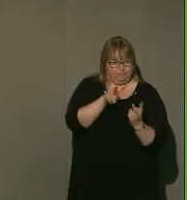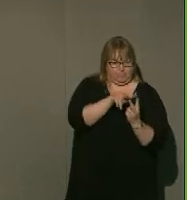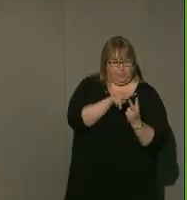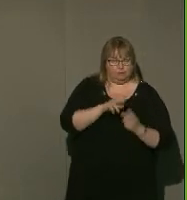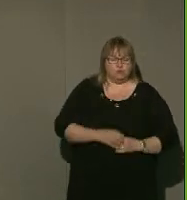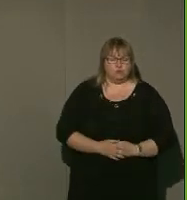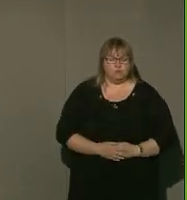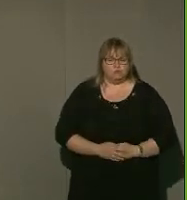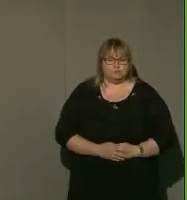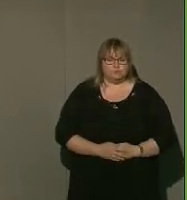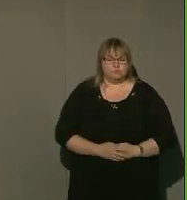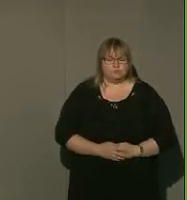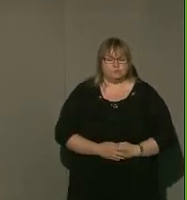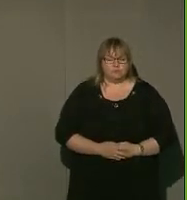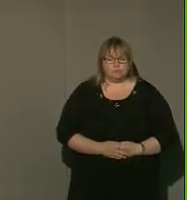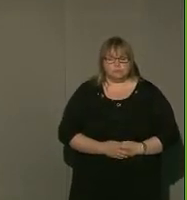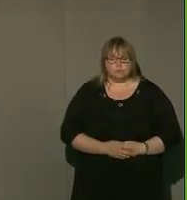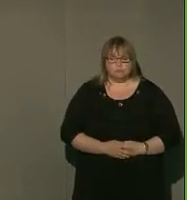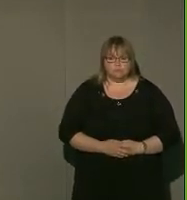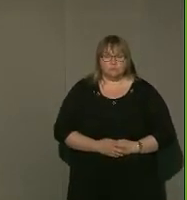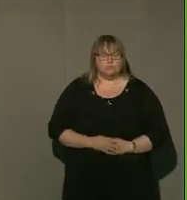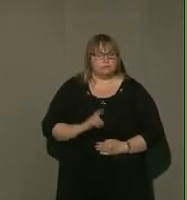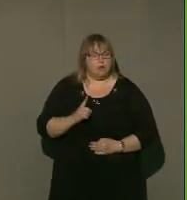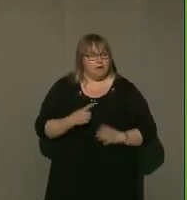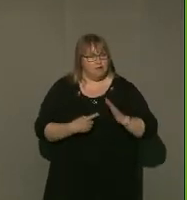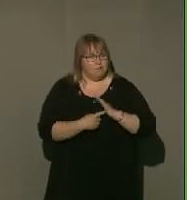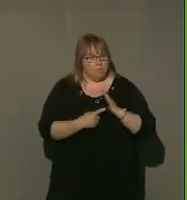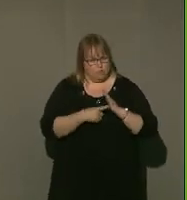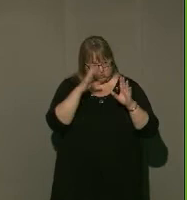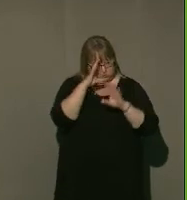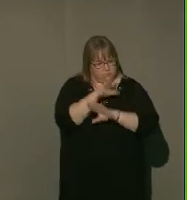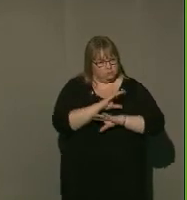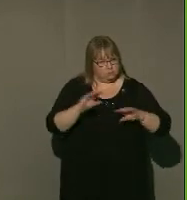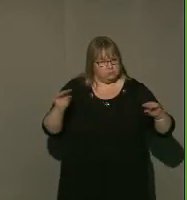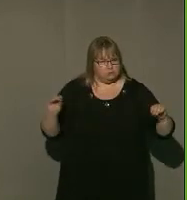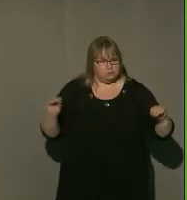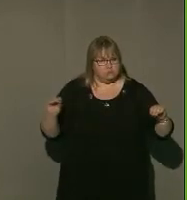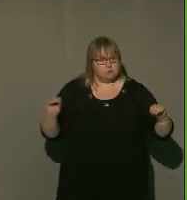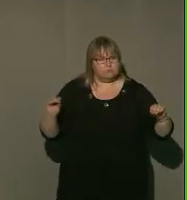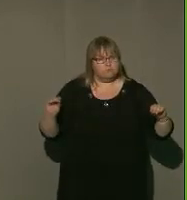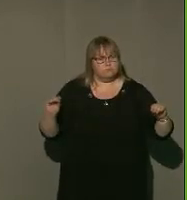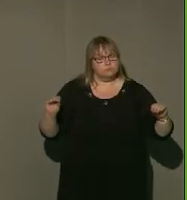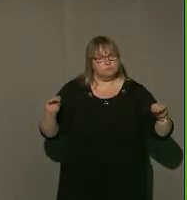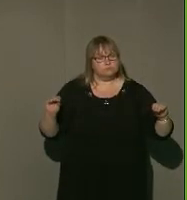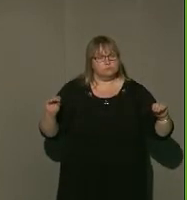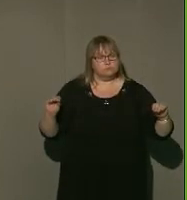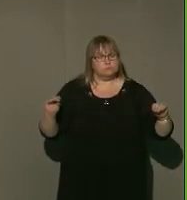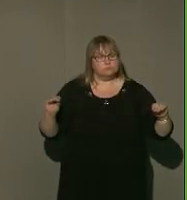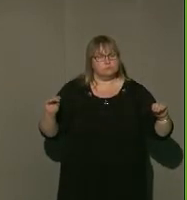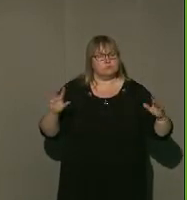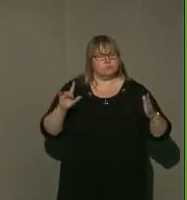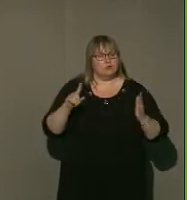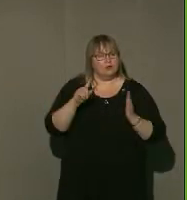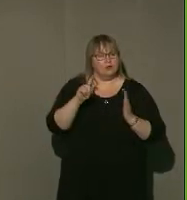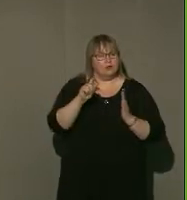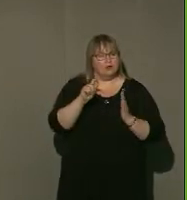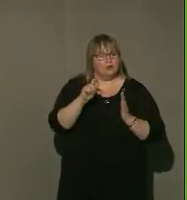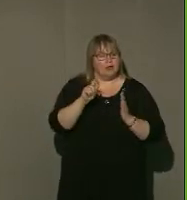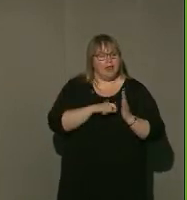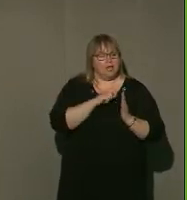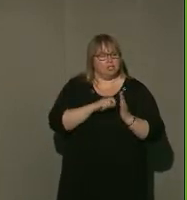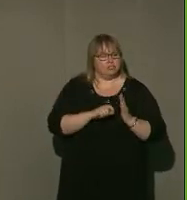Then I've got an important notice here. There are elections for